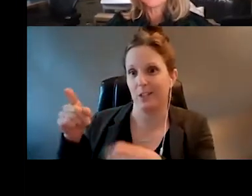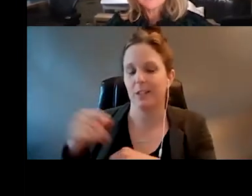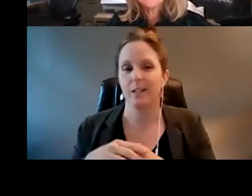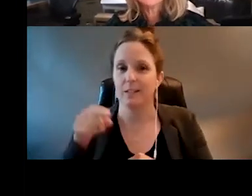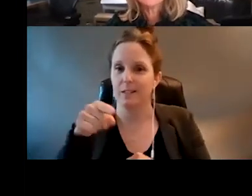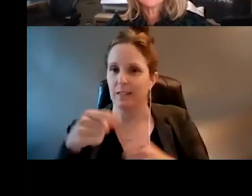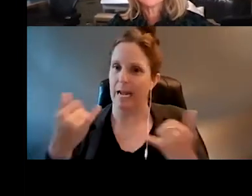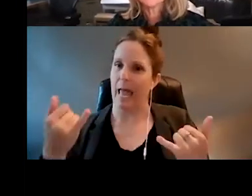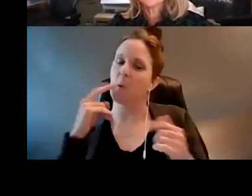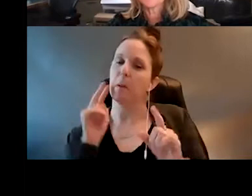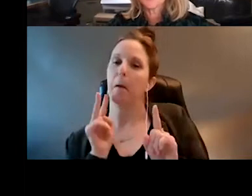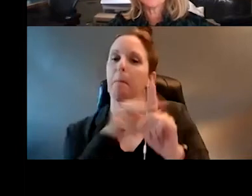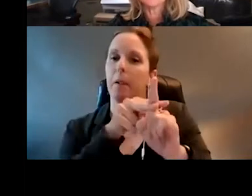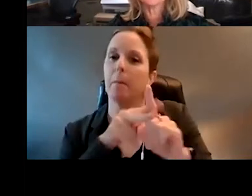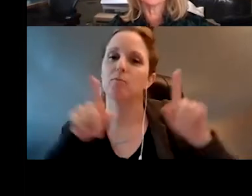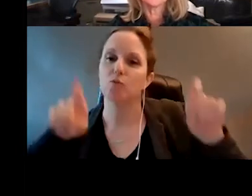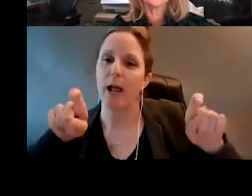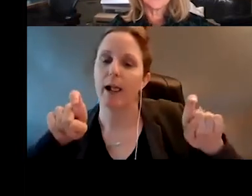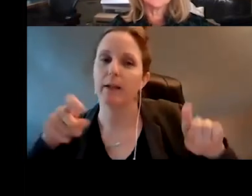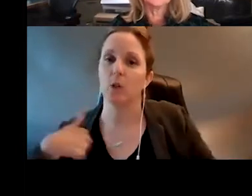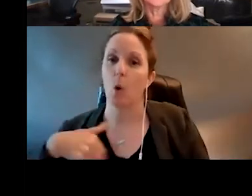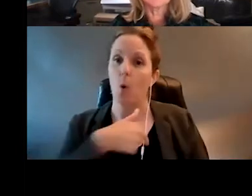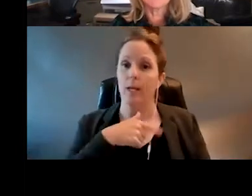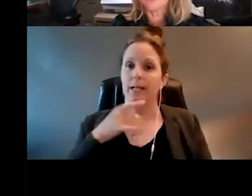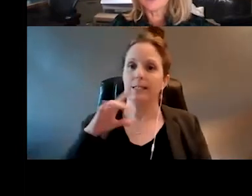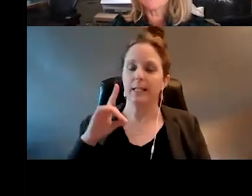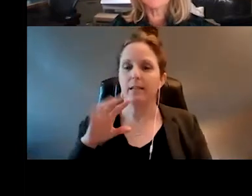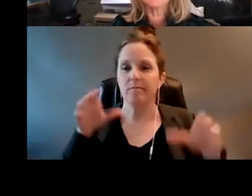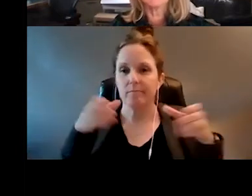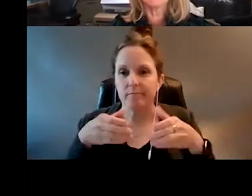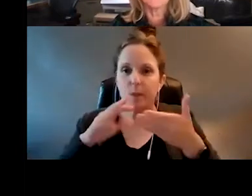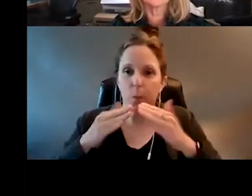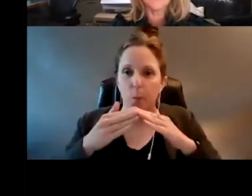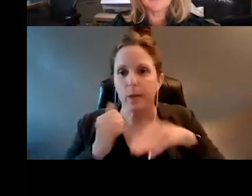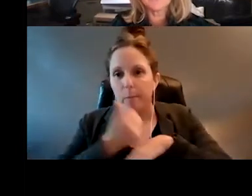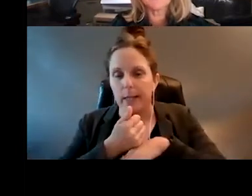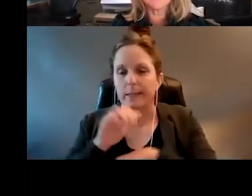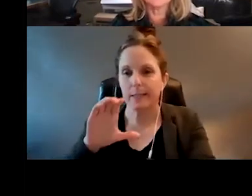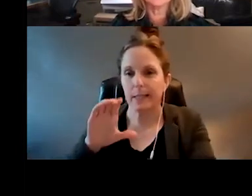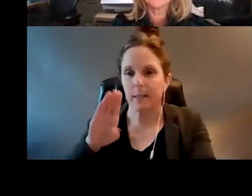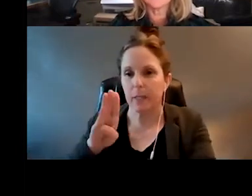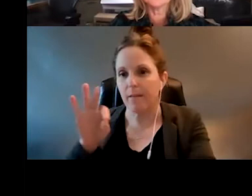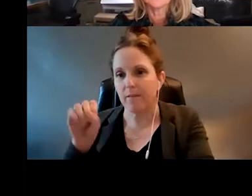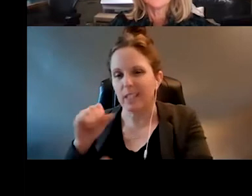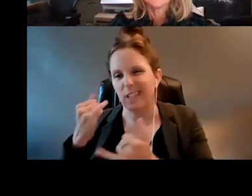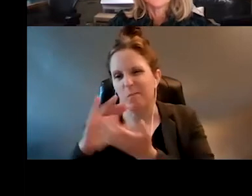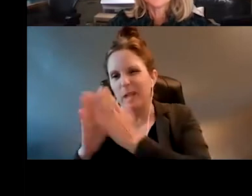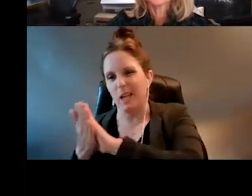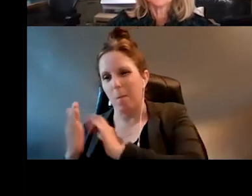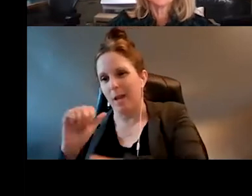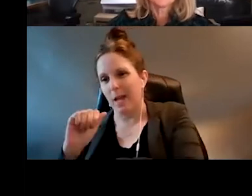And so thinking of sort of where do we go from here, and it's to echo Marianne, it's to